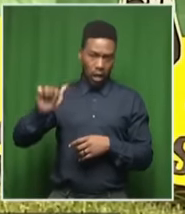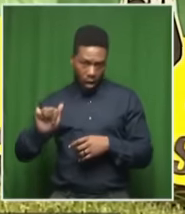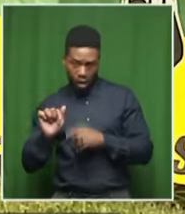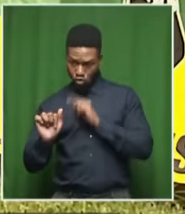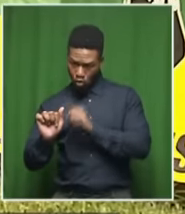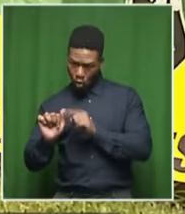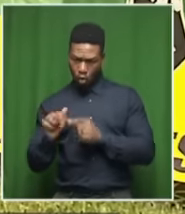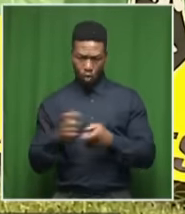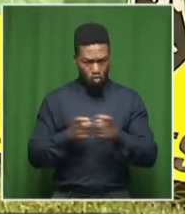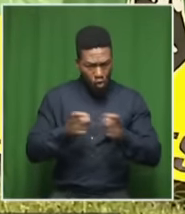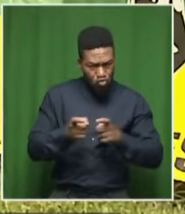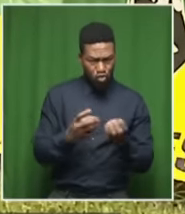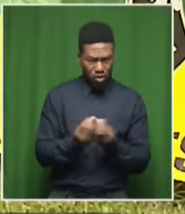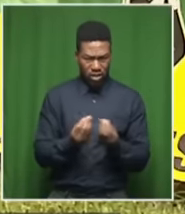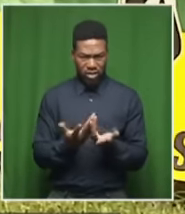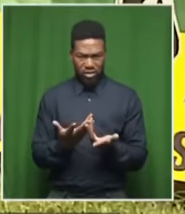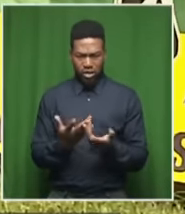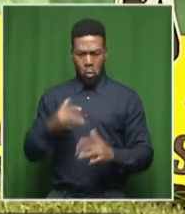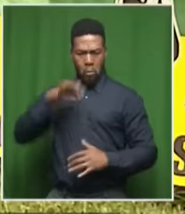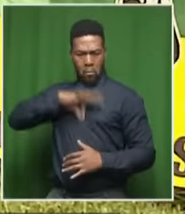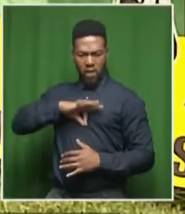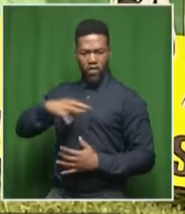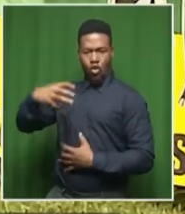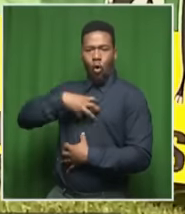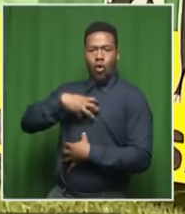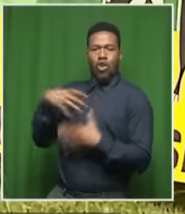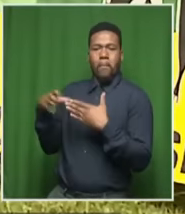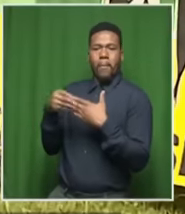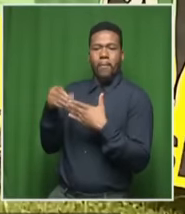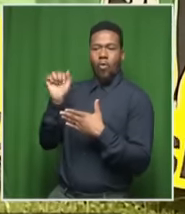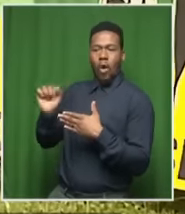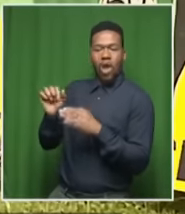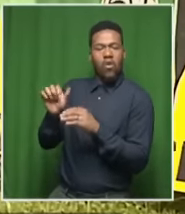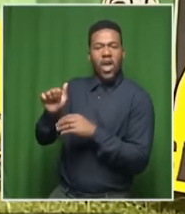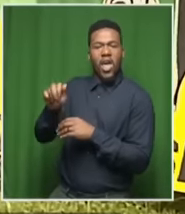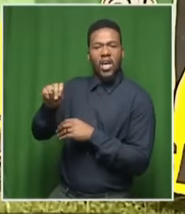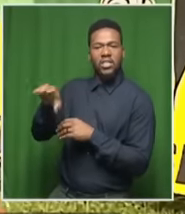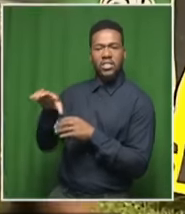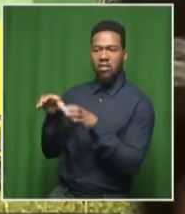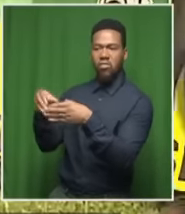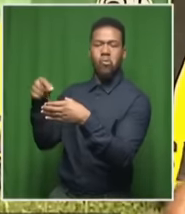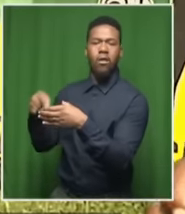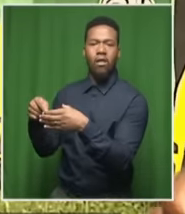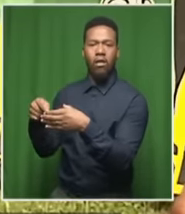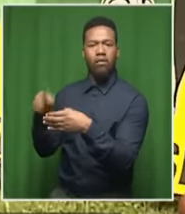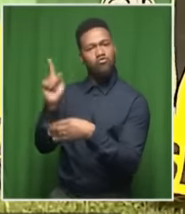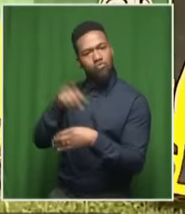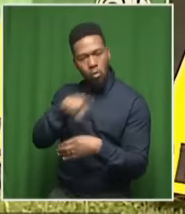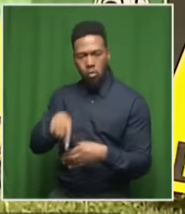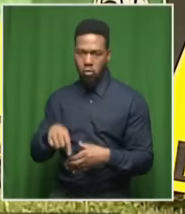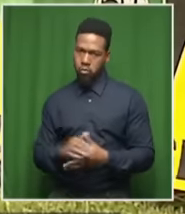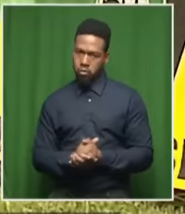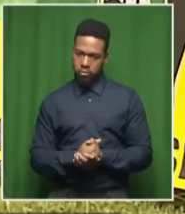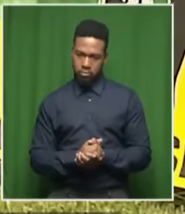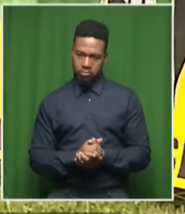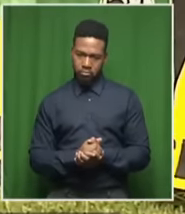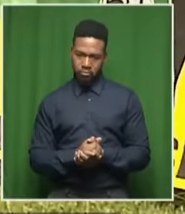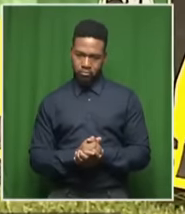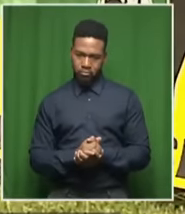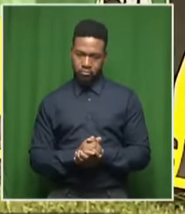in that department. It must benefit his own members, his old faction. That is where the problem is. Okay, to current